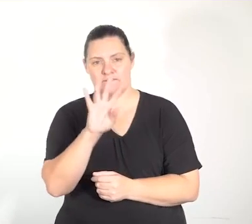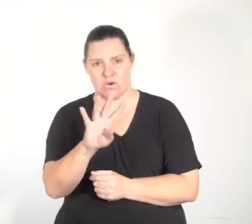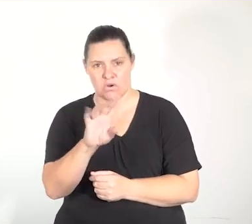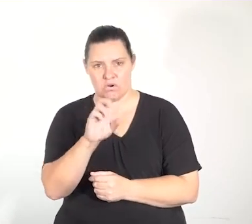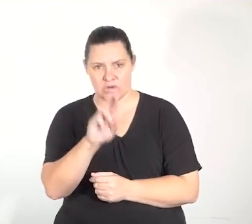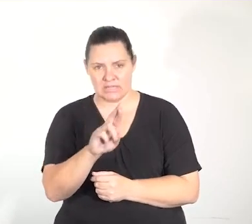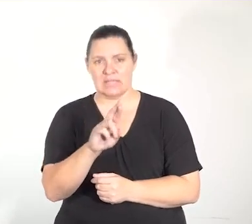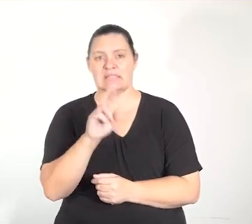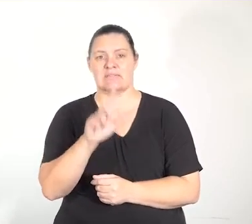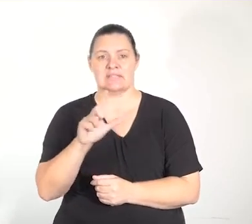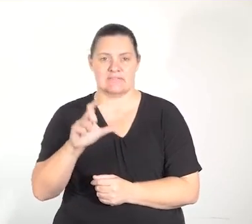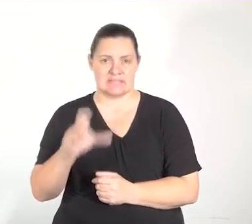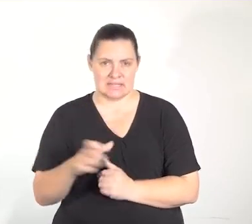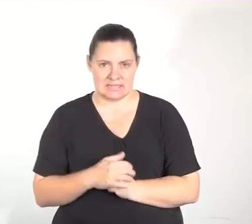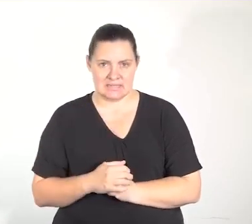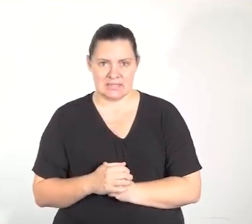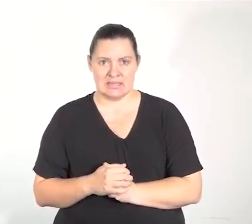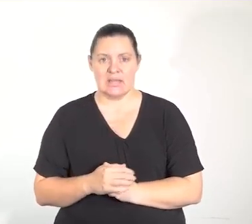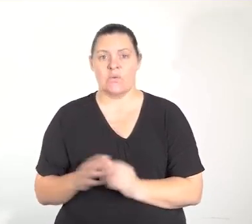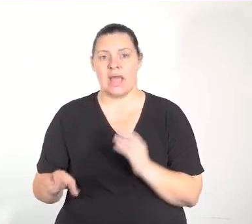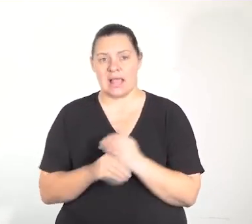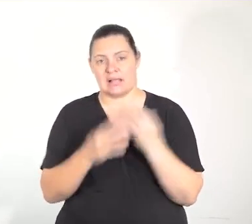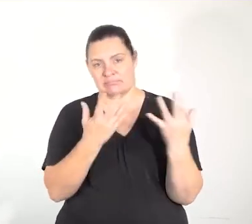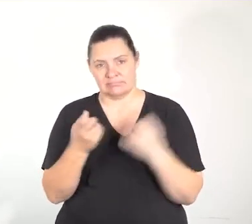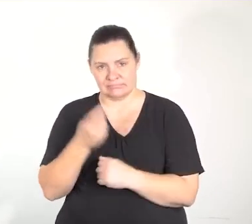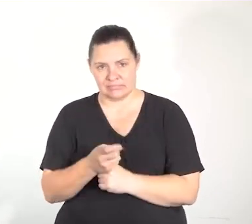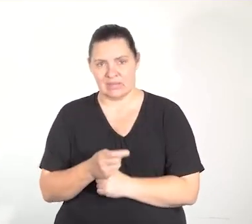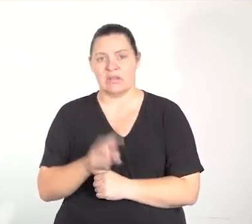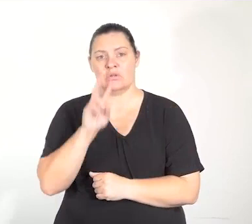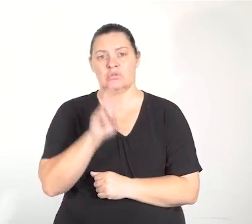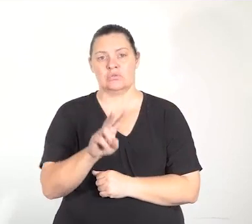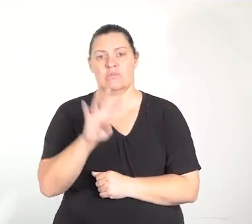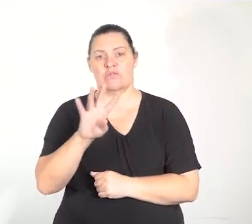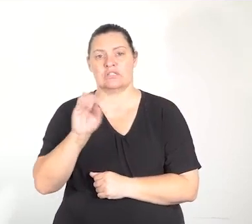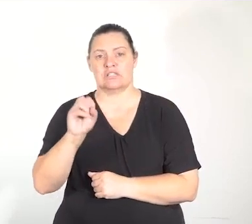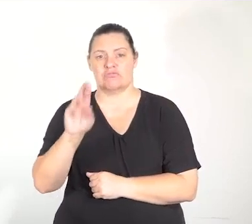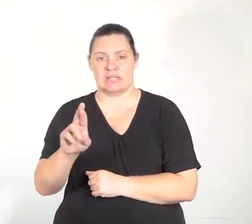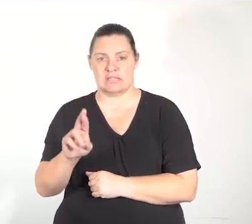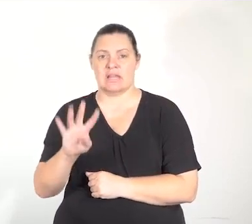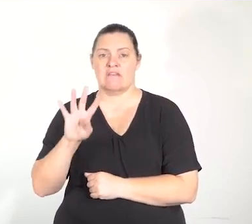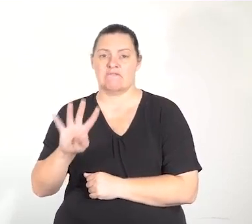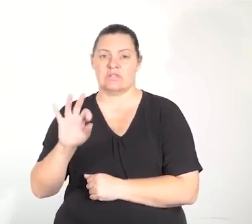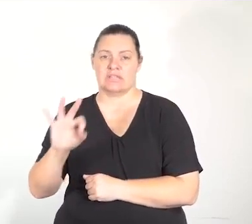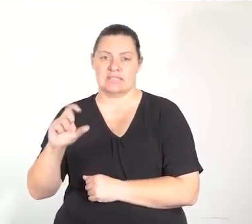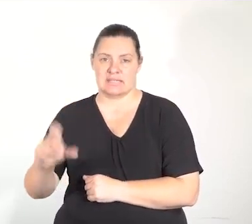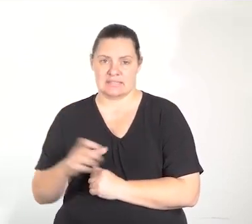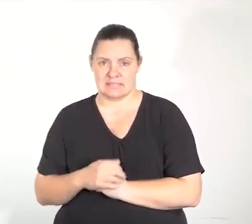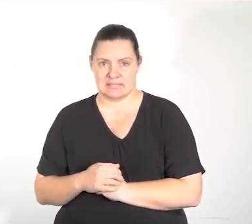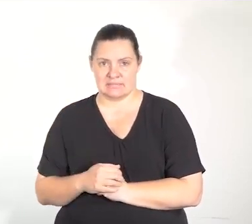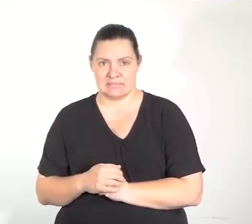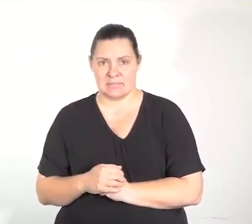3,434 rands and 70 cents. And when we calculate 7% of that, it gives us 240 rands and 43